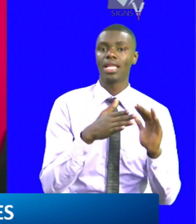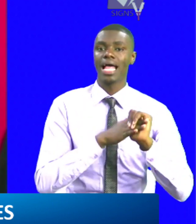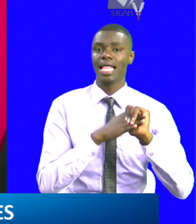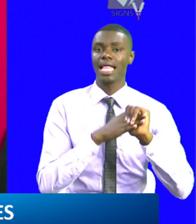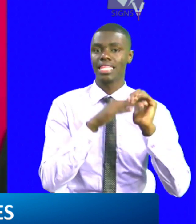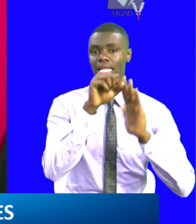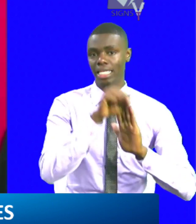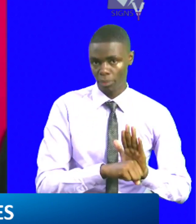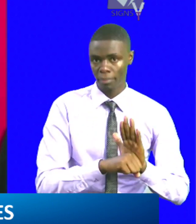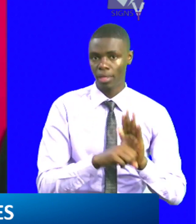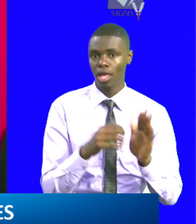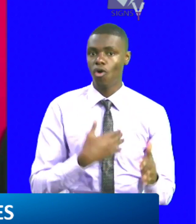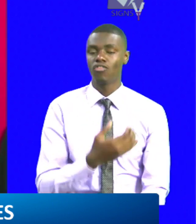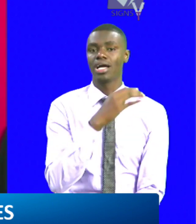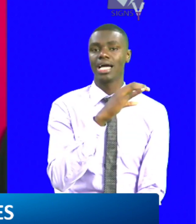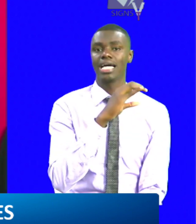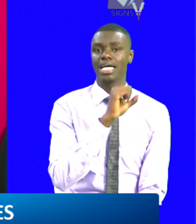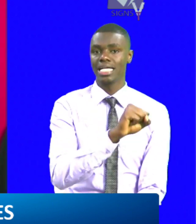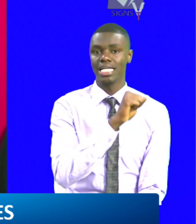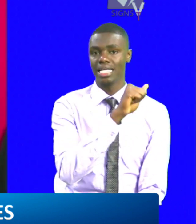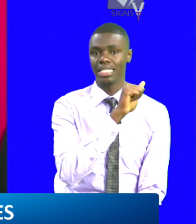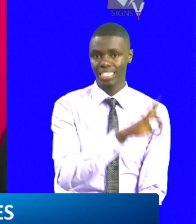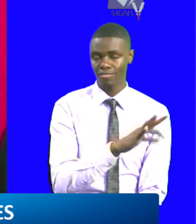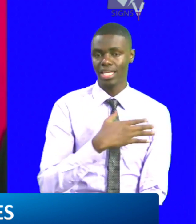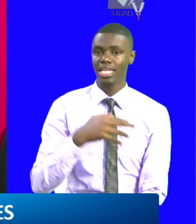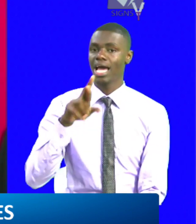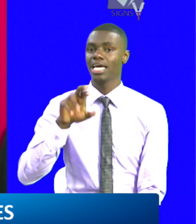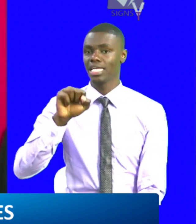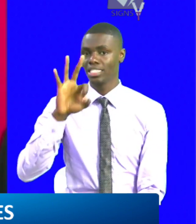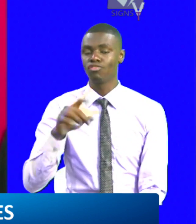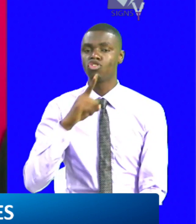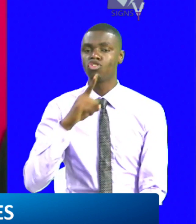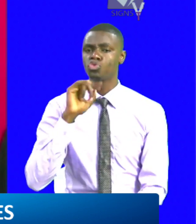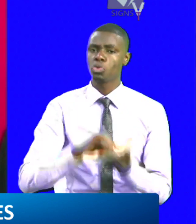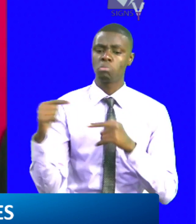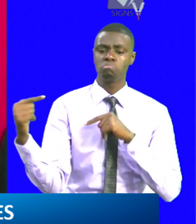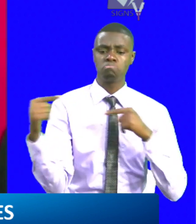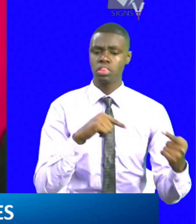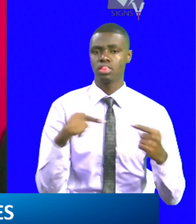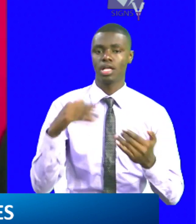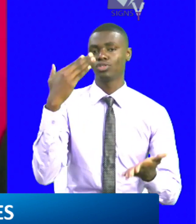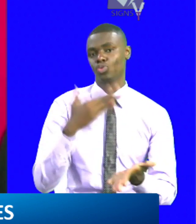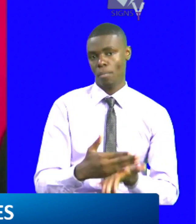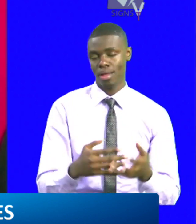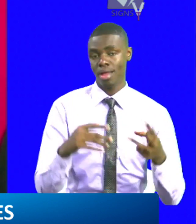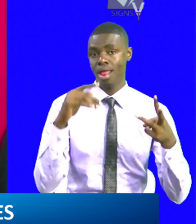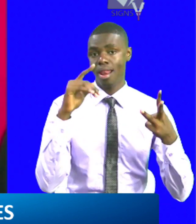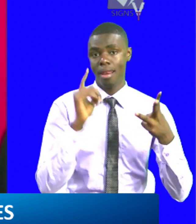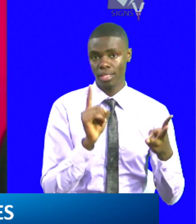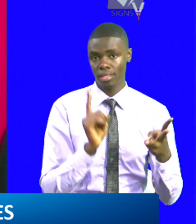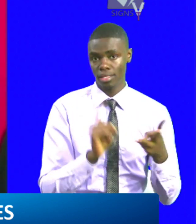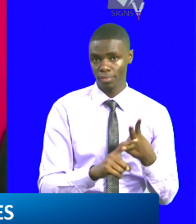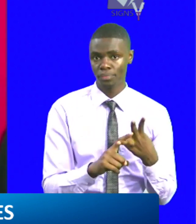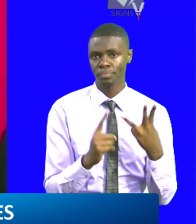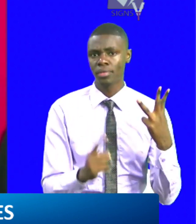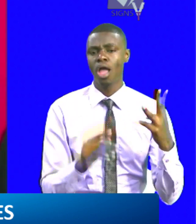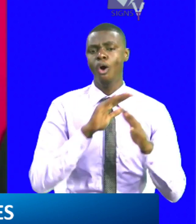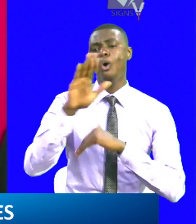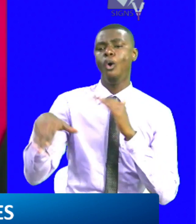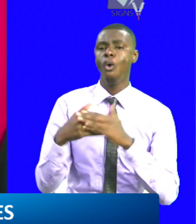this unfolding situation. Our meeting needs to pave way for